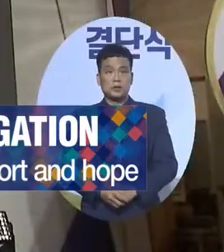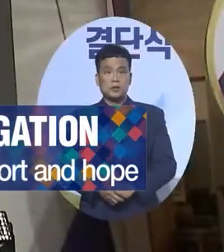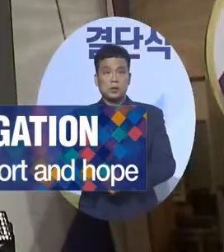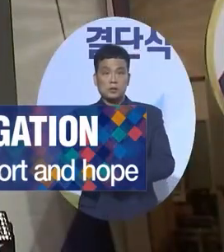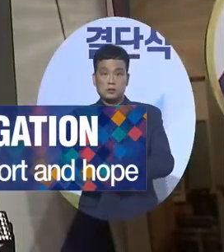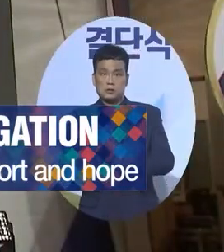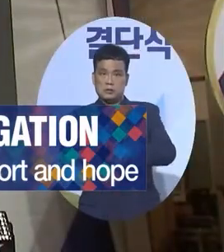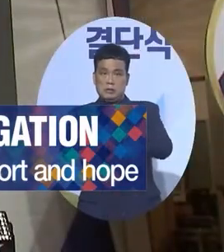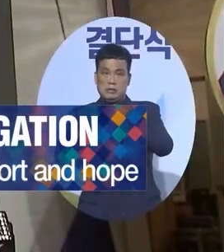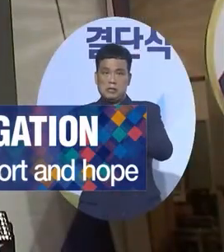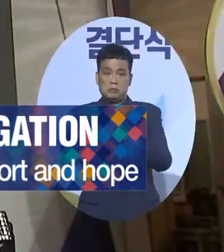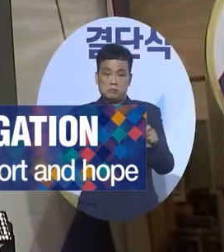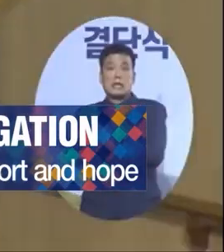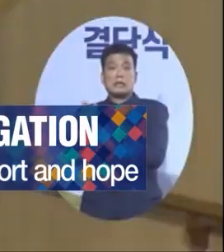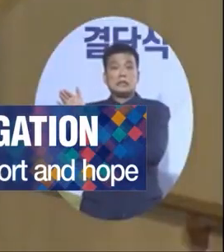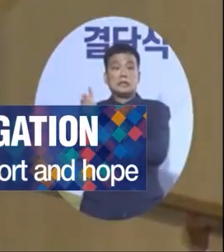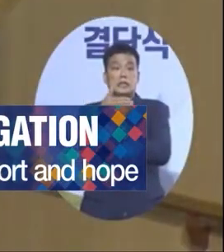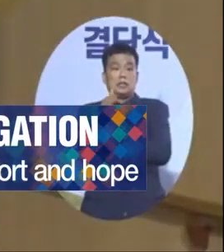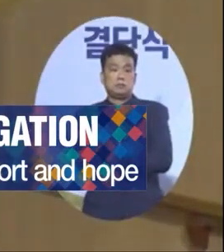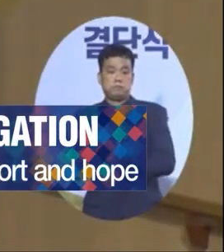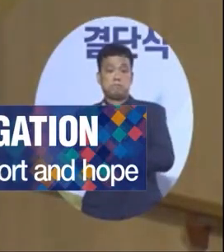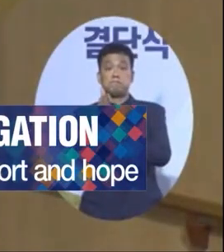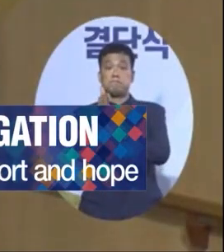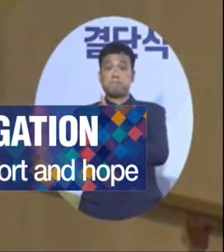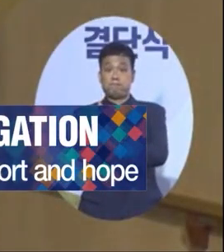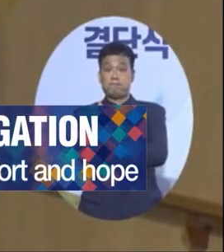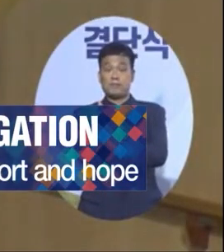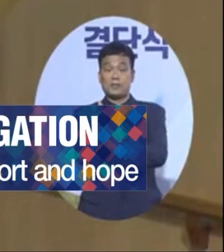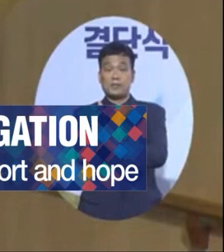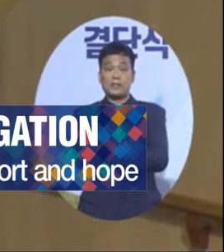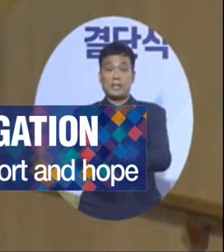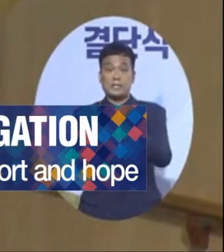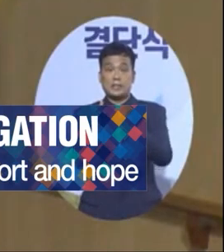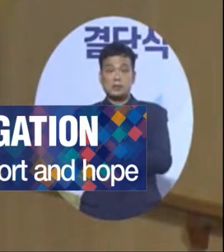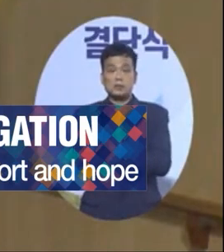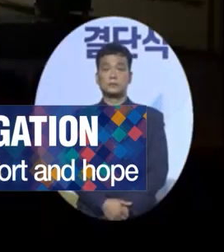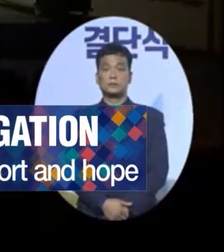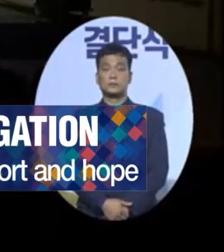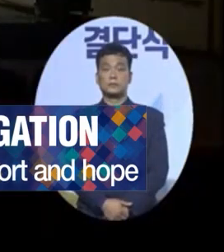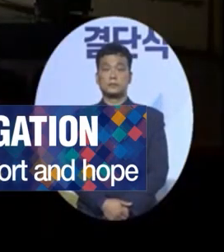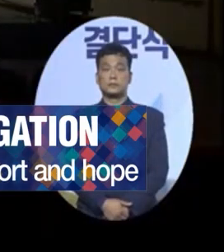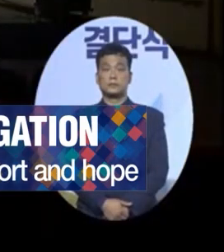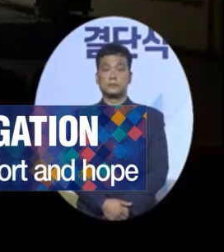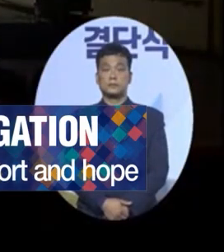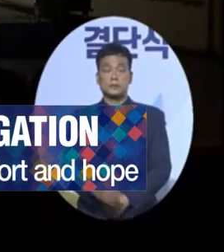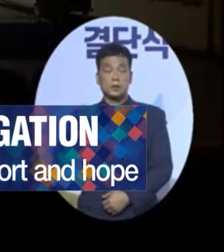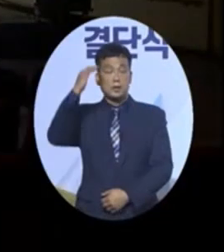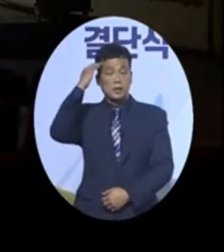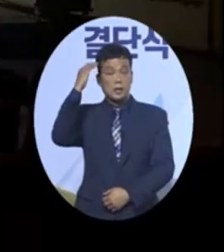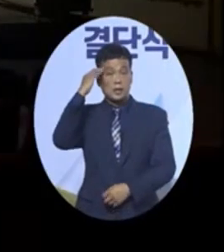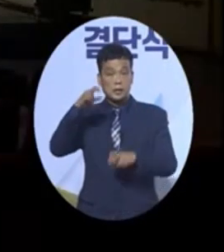safely. The Paralympics start on August 24th and run until September 5th. South